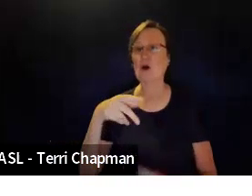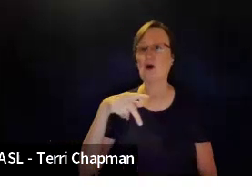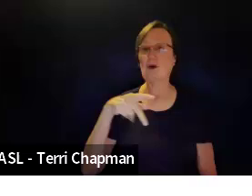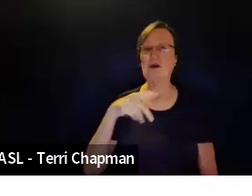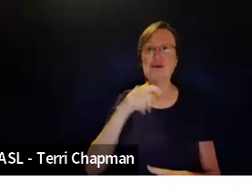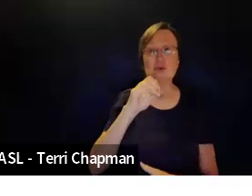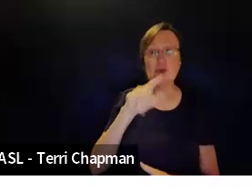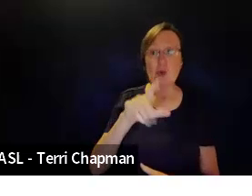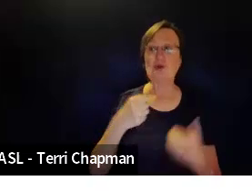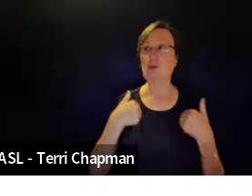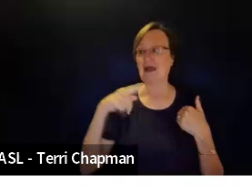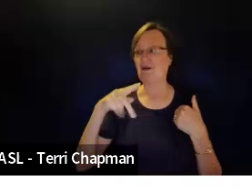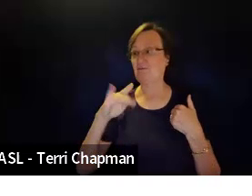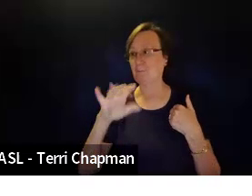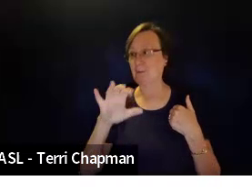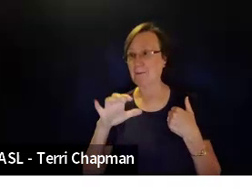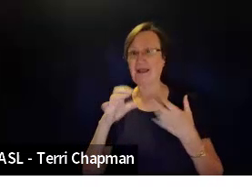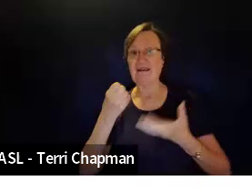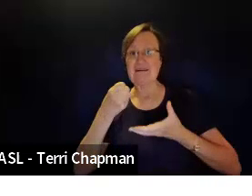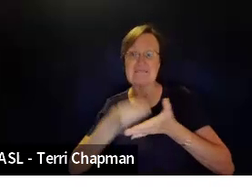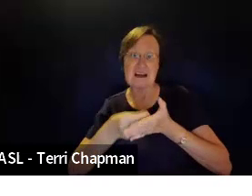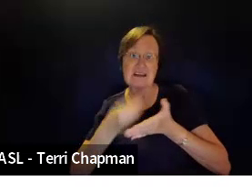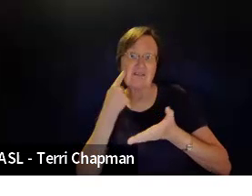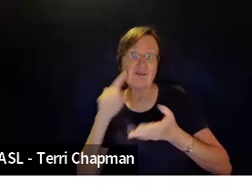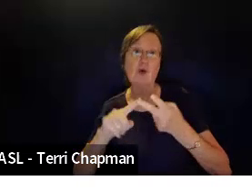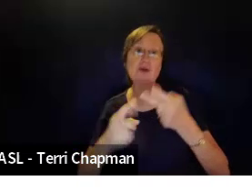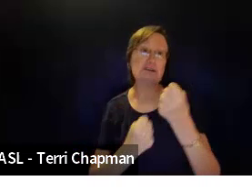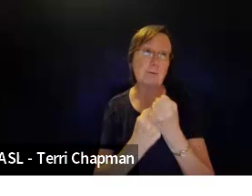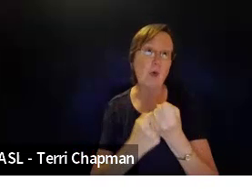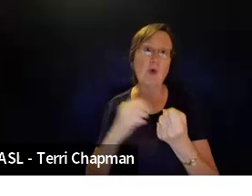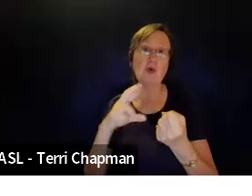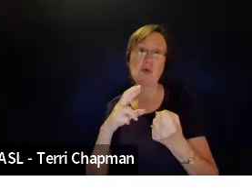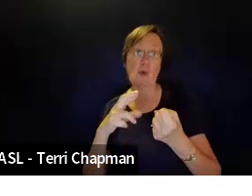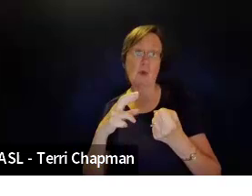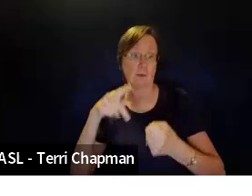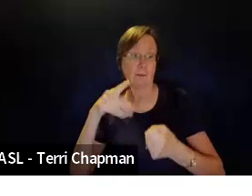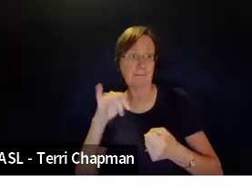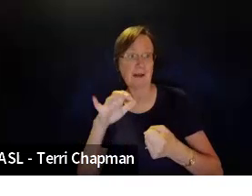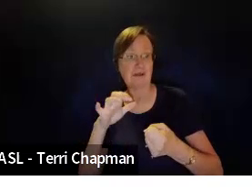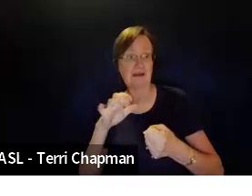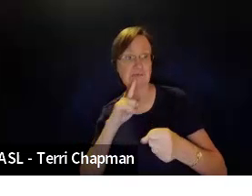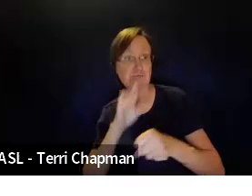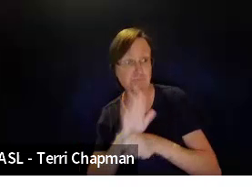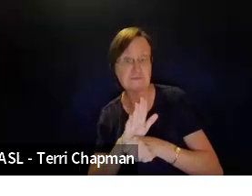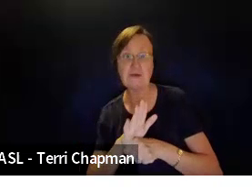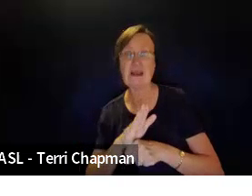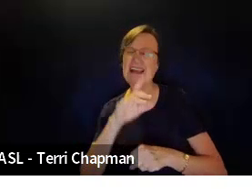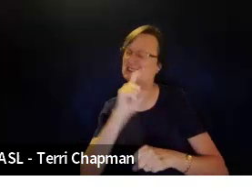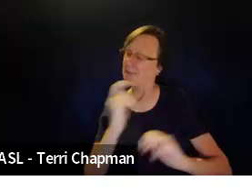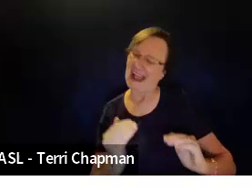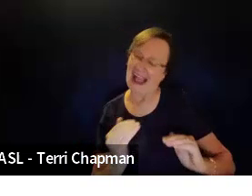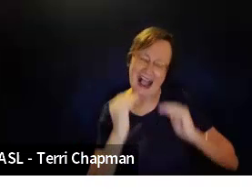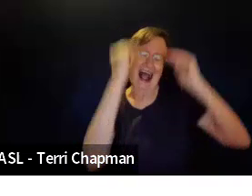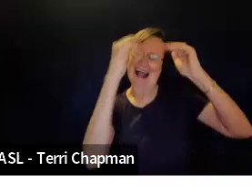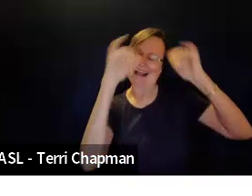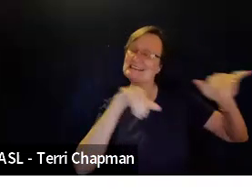for, or public procurement of in particular, should be held to a high standard of accountability